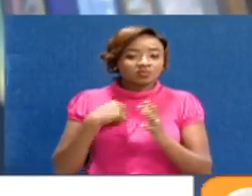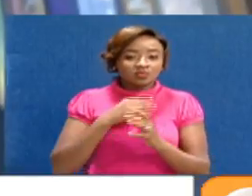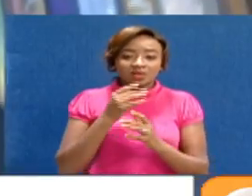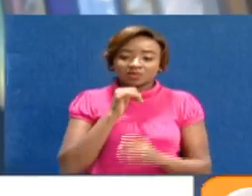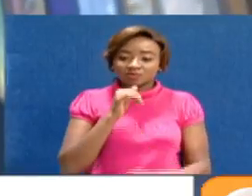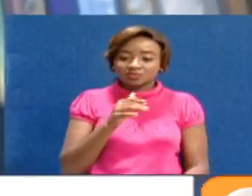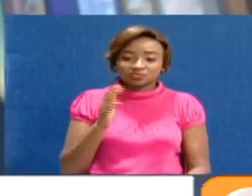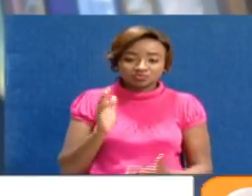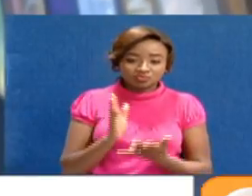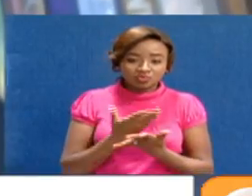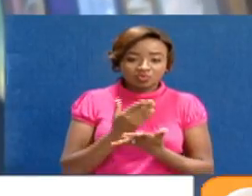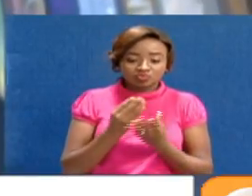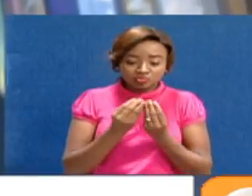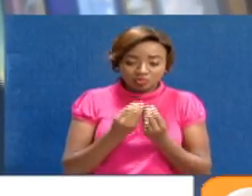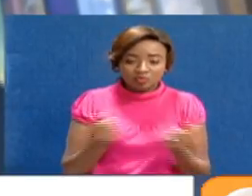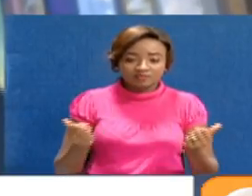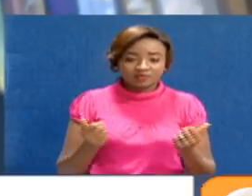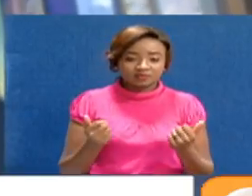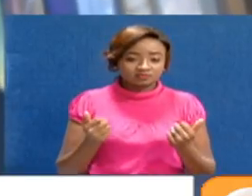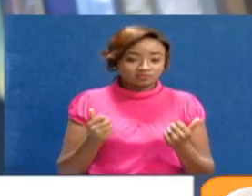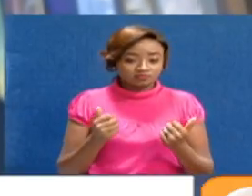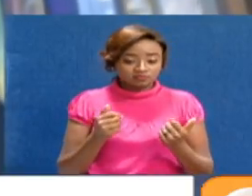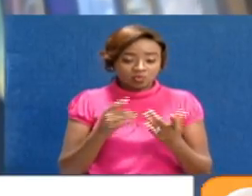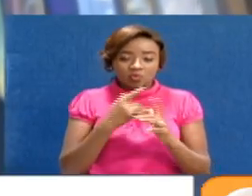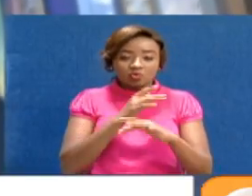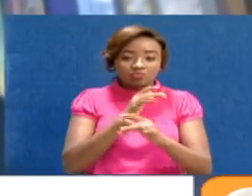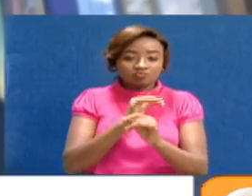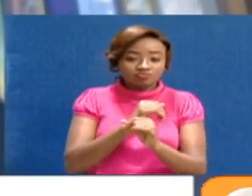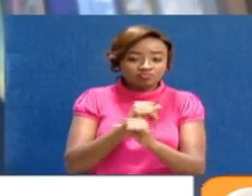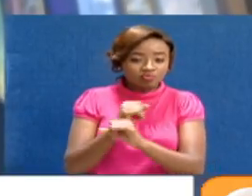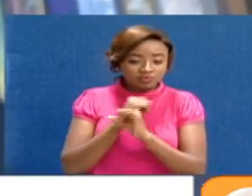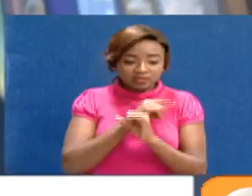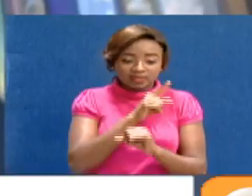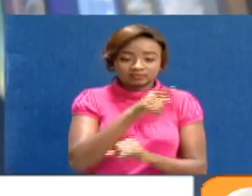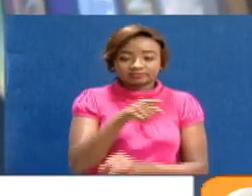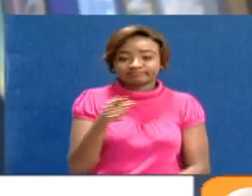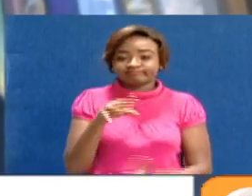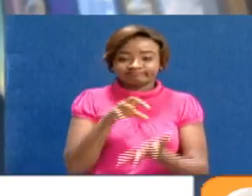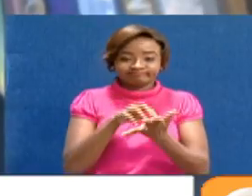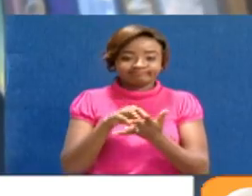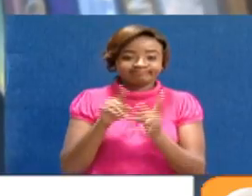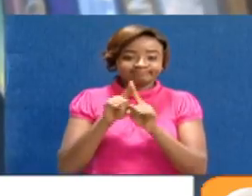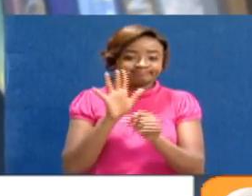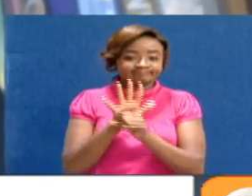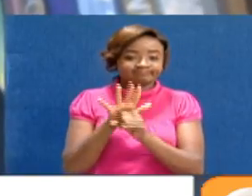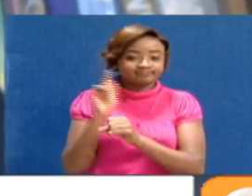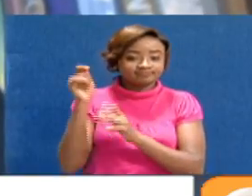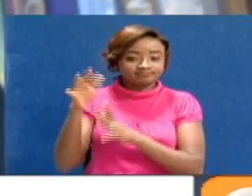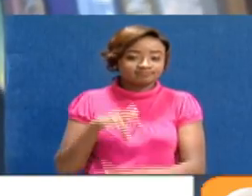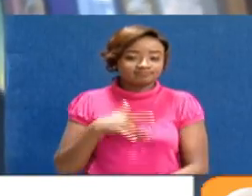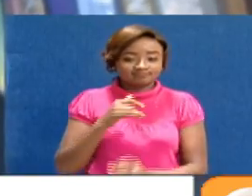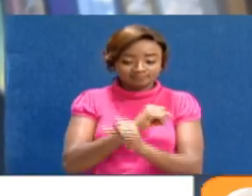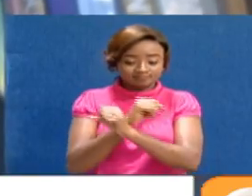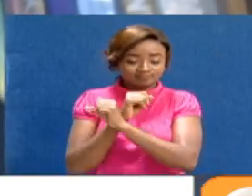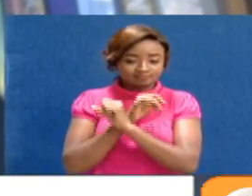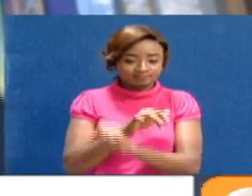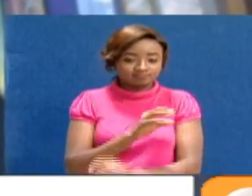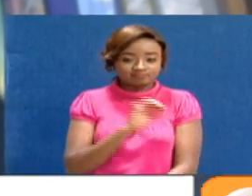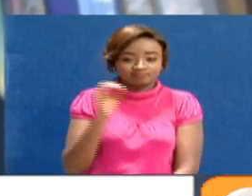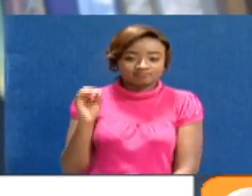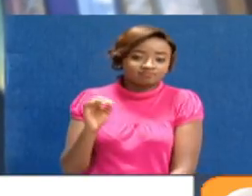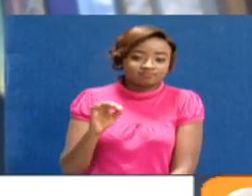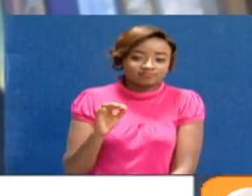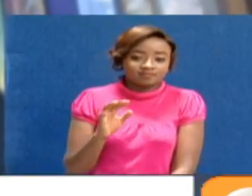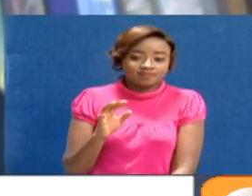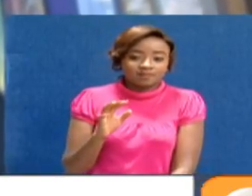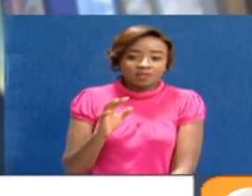cases that are actually happening. We're not even able to prevent these cases. One of the reasons, again, is that many Kenyans do not feel protected